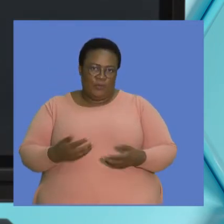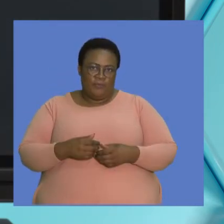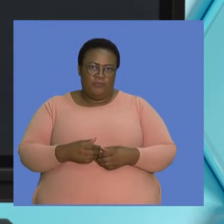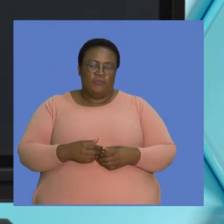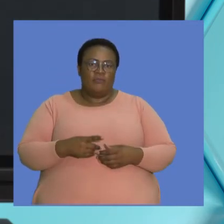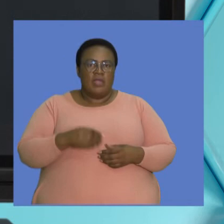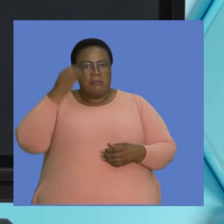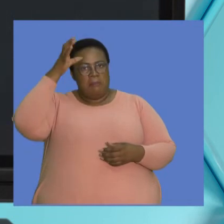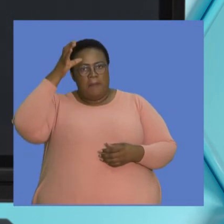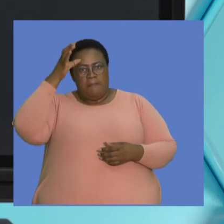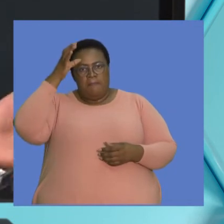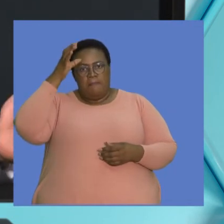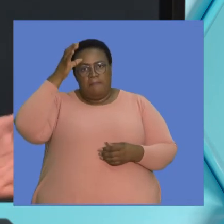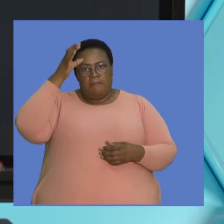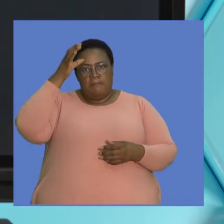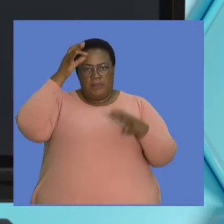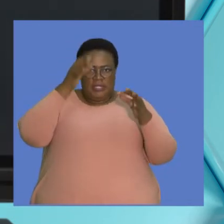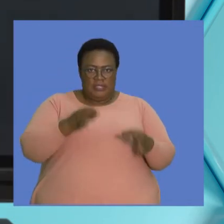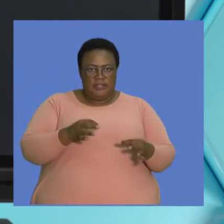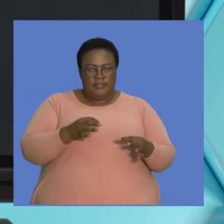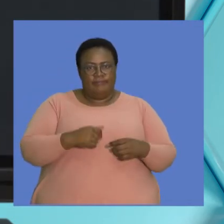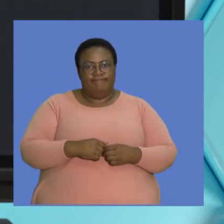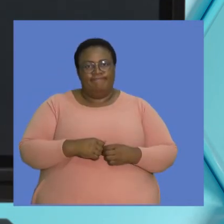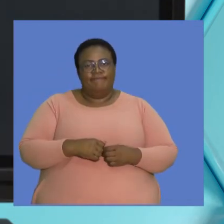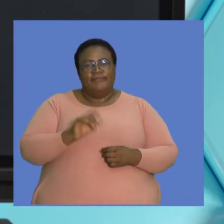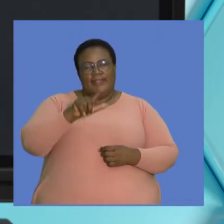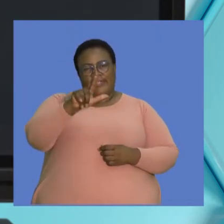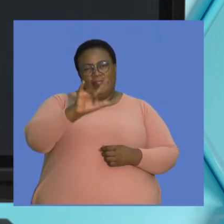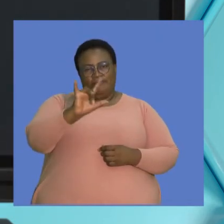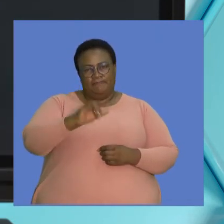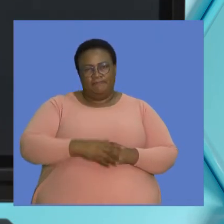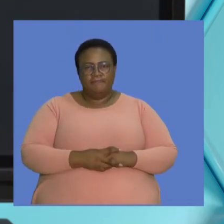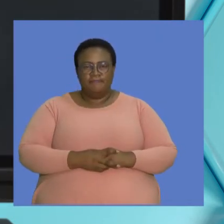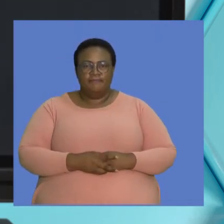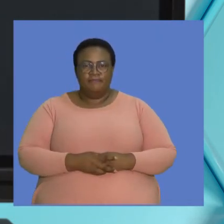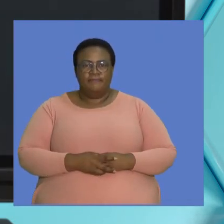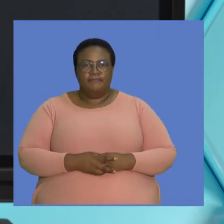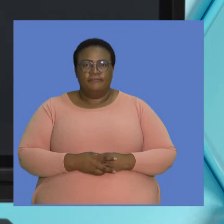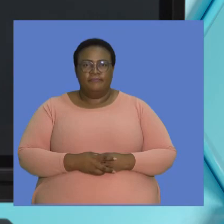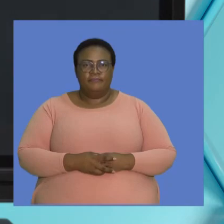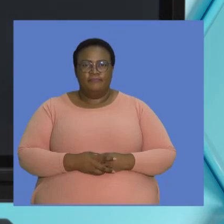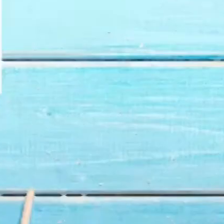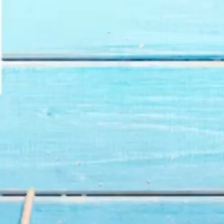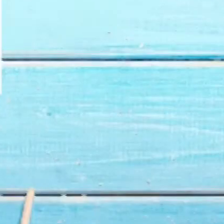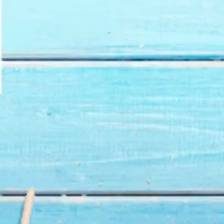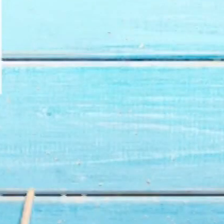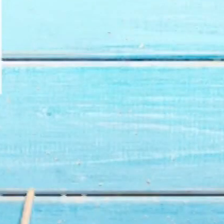decisions. Guys, remember, mathematics is food for the soul. From me to you, see you next time.